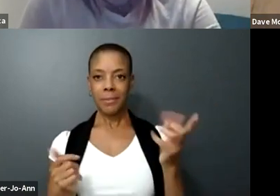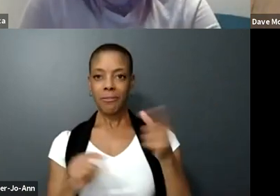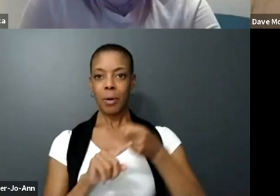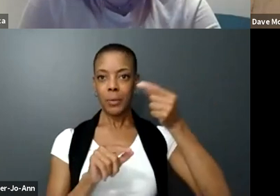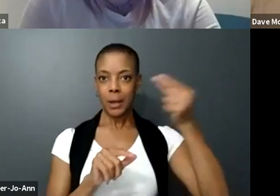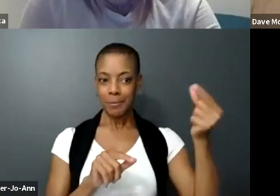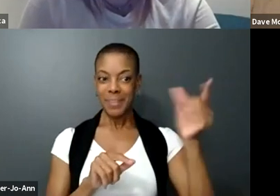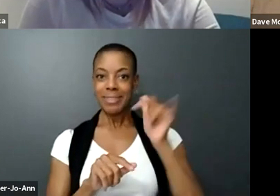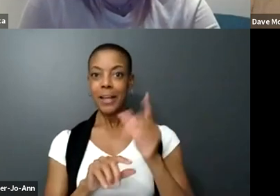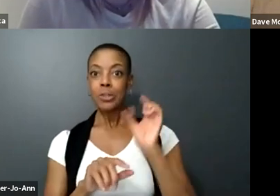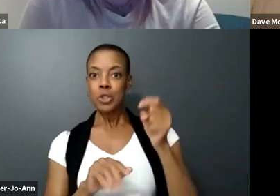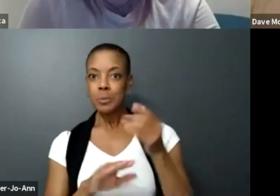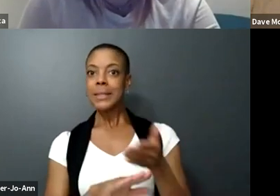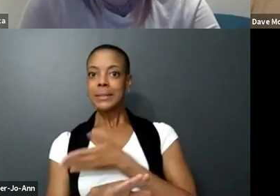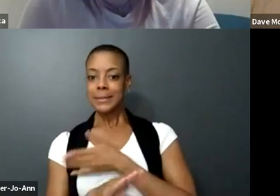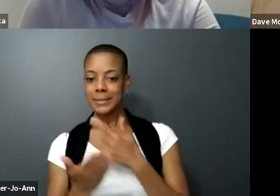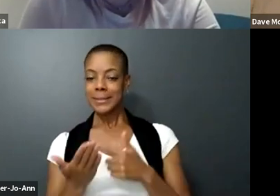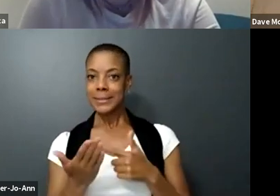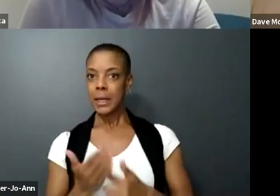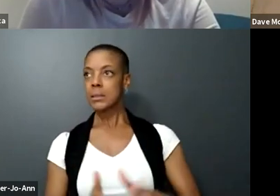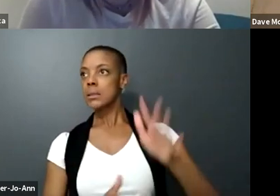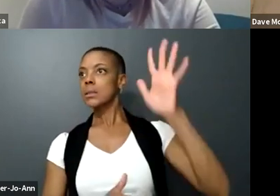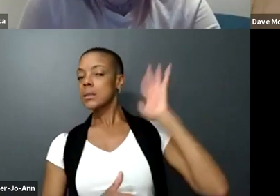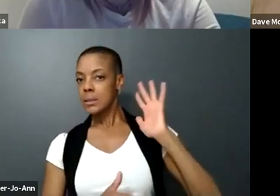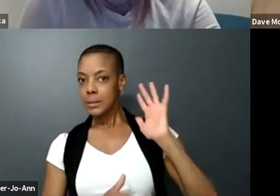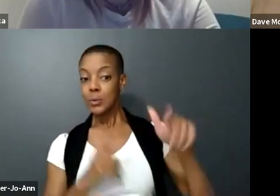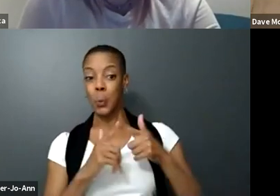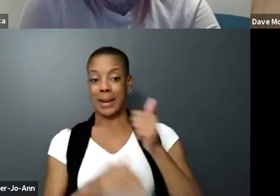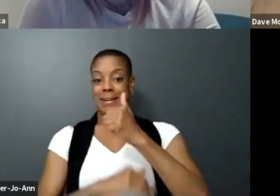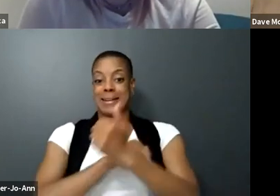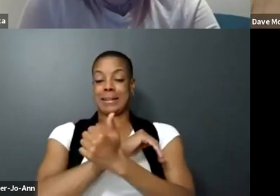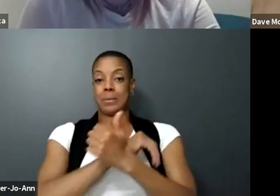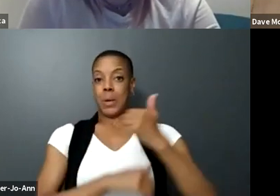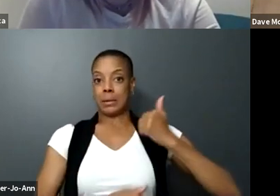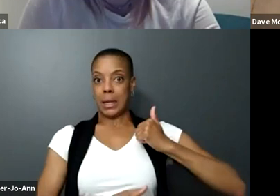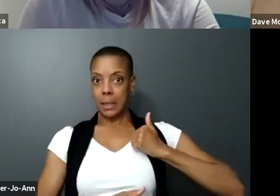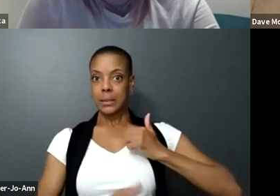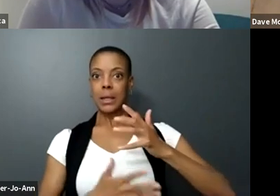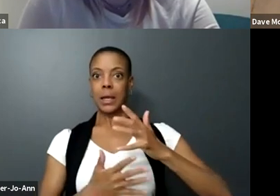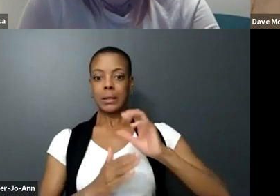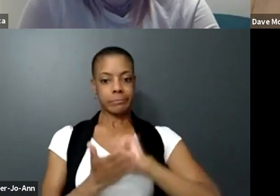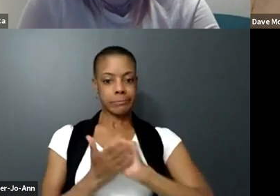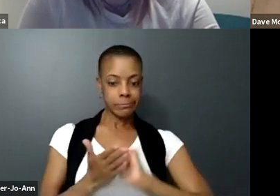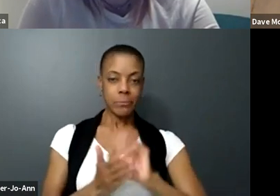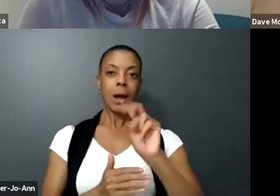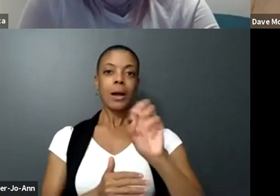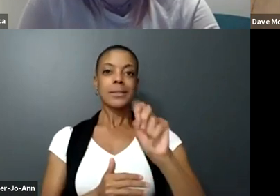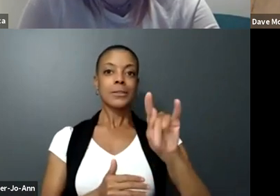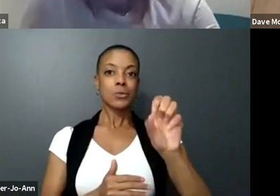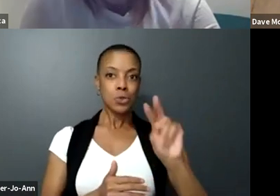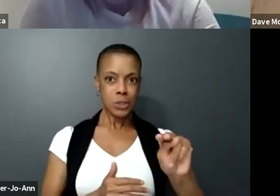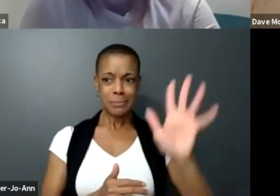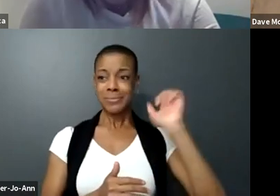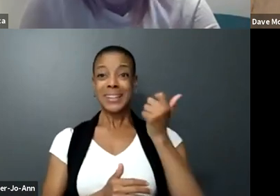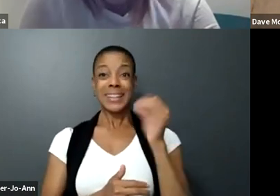to be discussed and addressed within those constitutional talks back in the 80s. And so that's where we're at now.